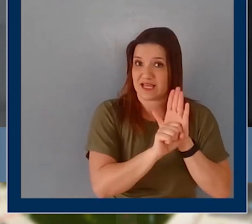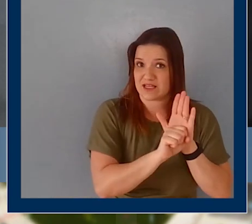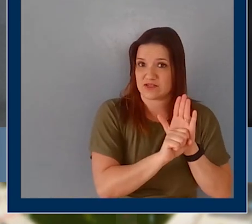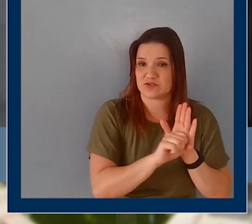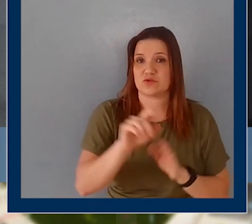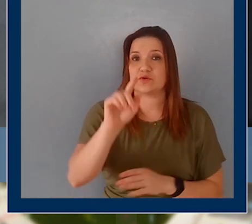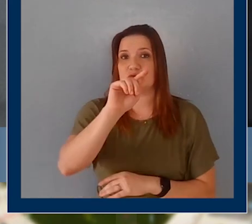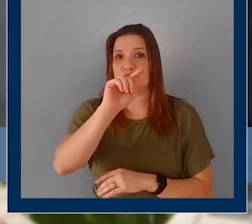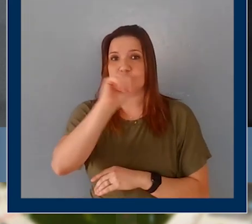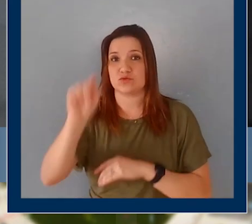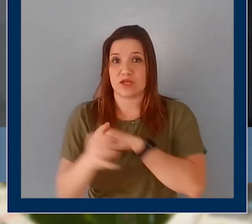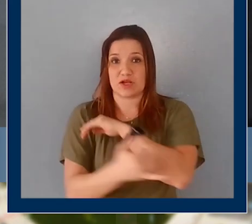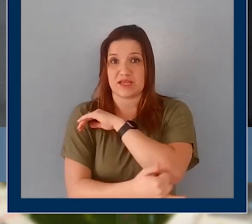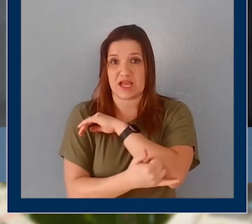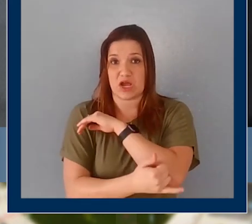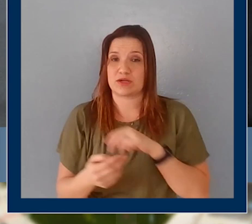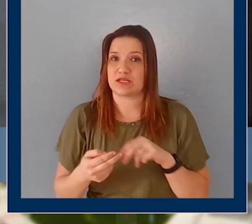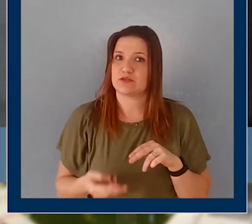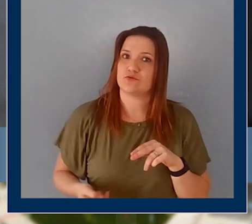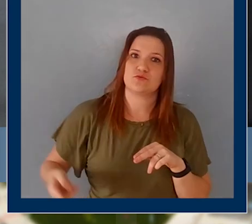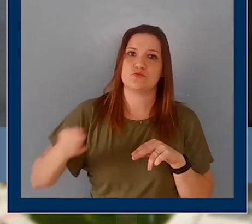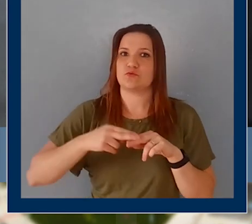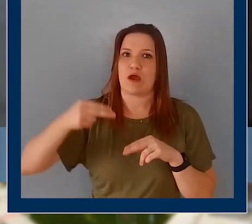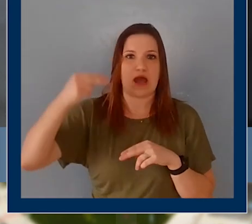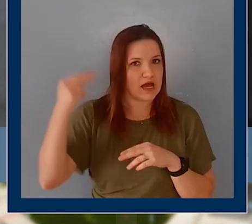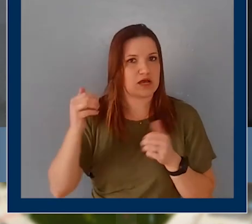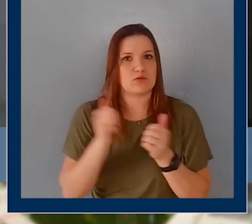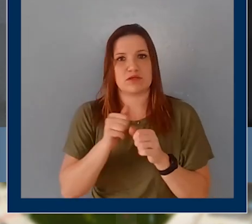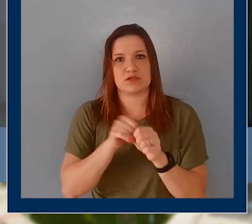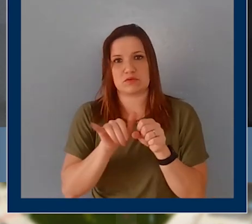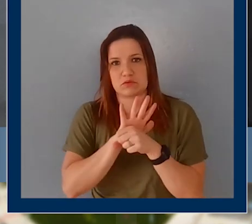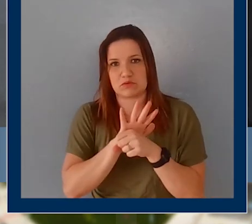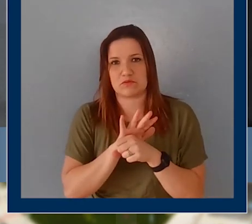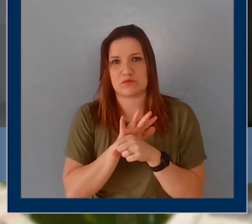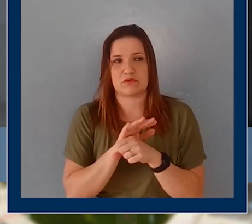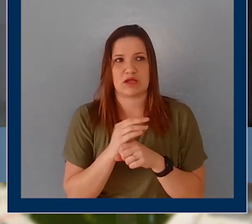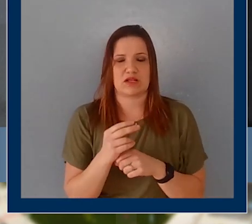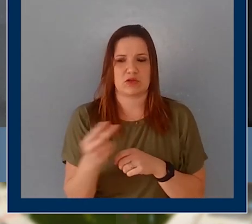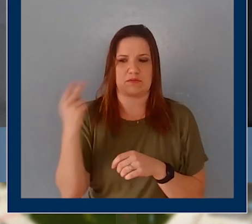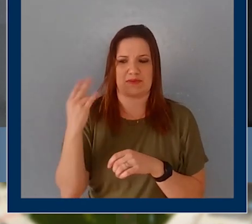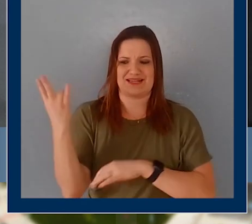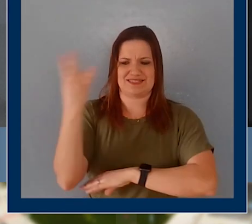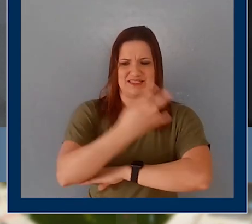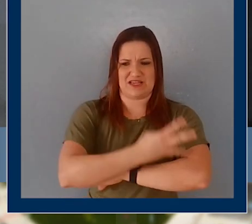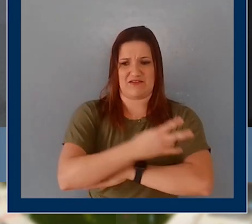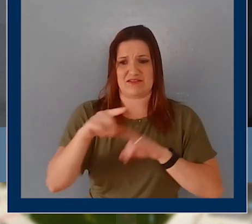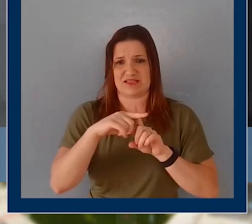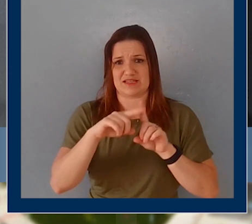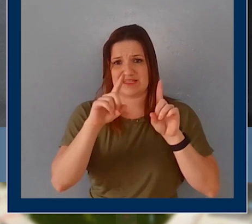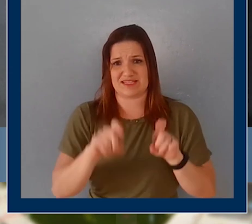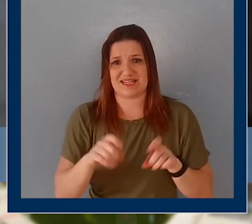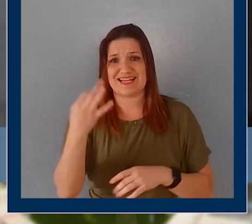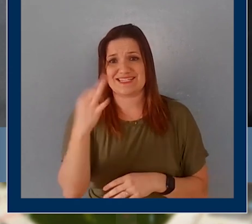39,000 have tested positive. So that's a cumulative positivity rate of 11.7%.